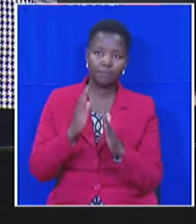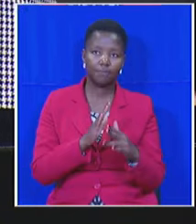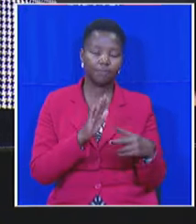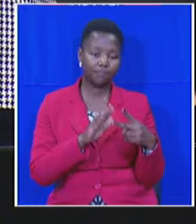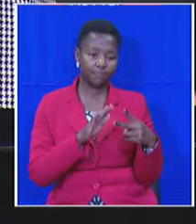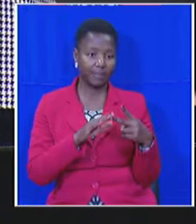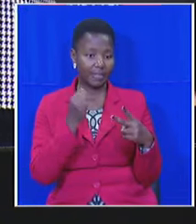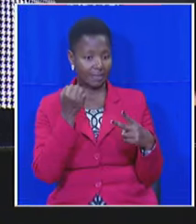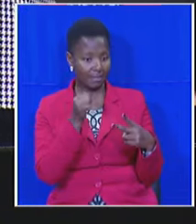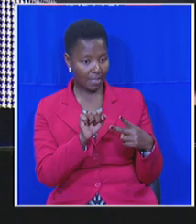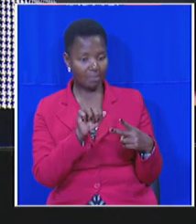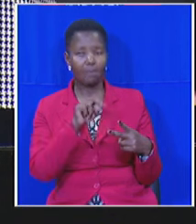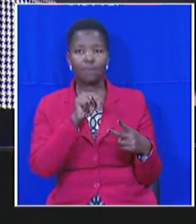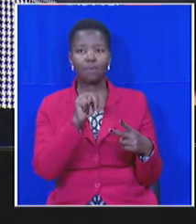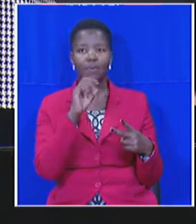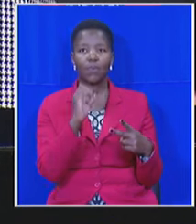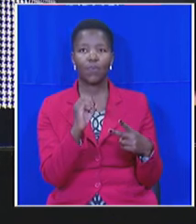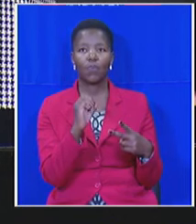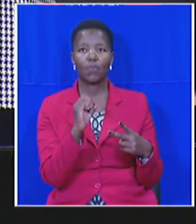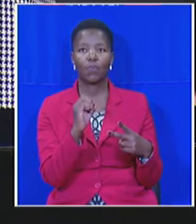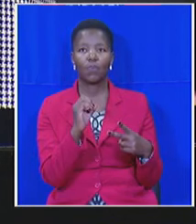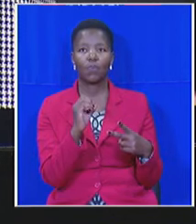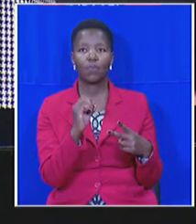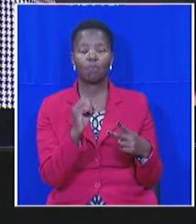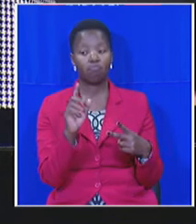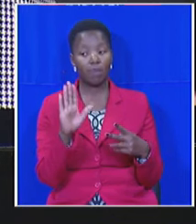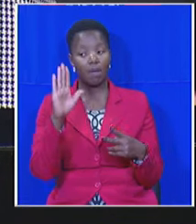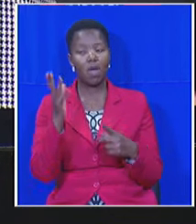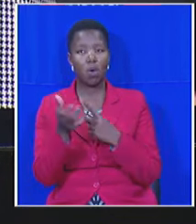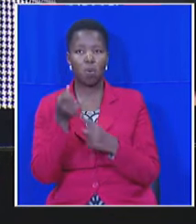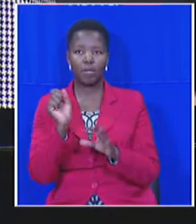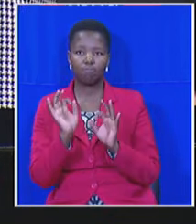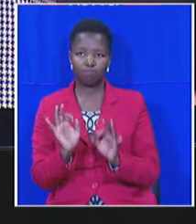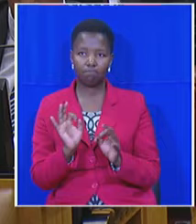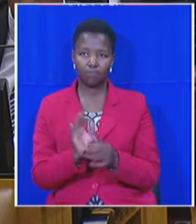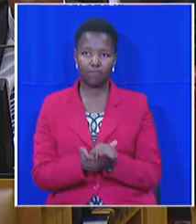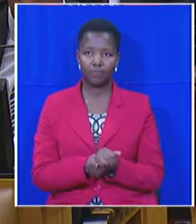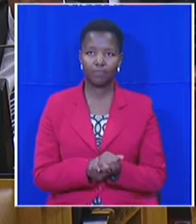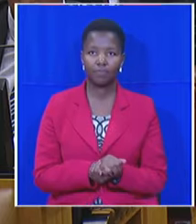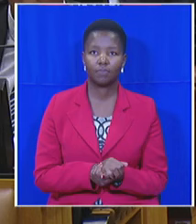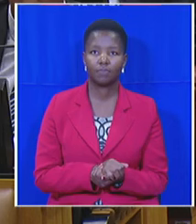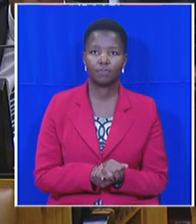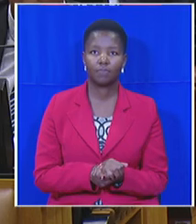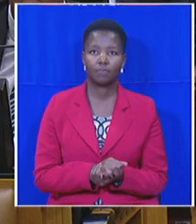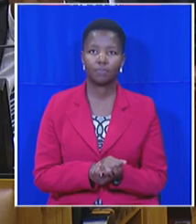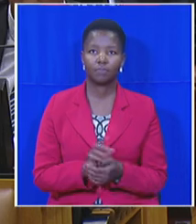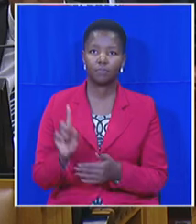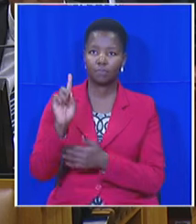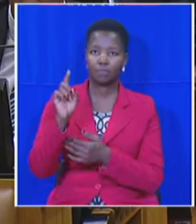Those against say no. I think the ayes have it. Honorable